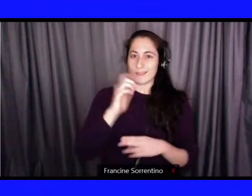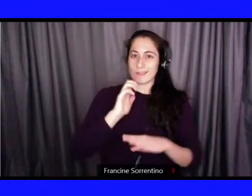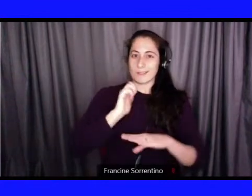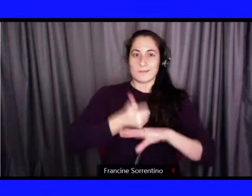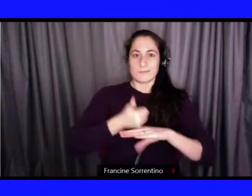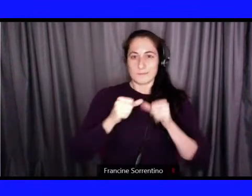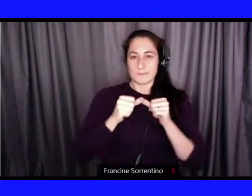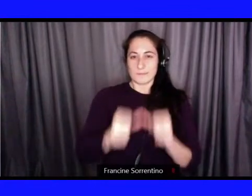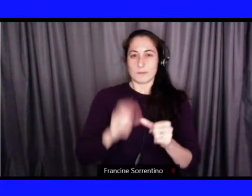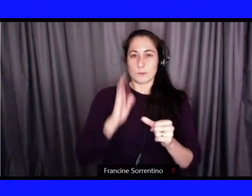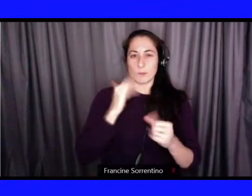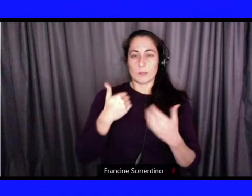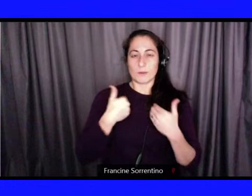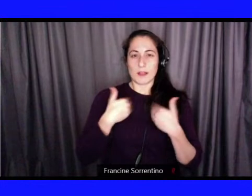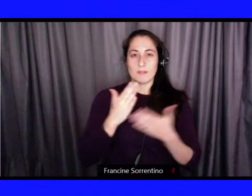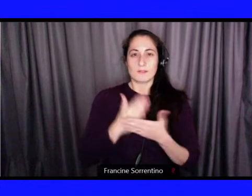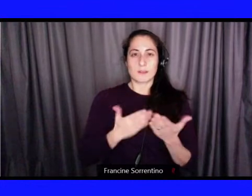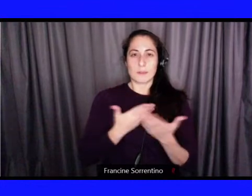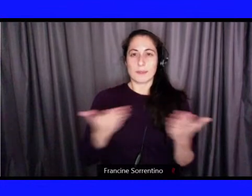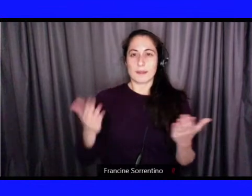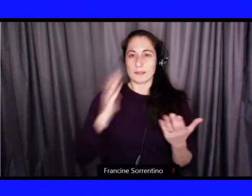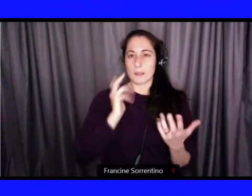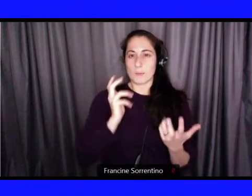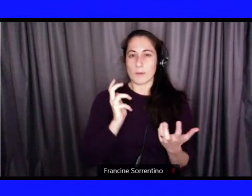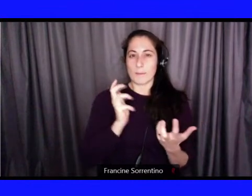shakes out and potentially get a piece of that.